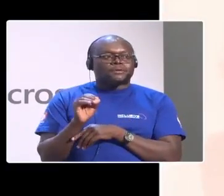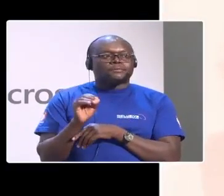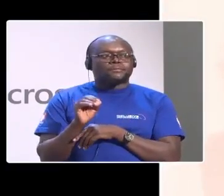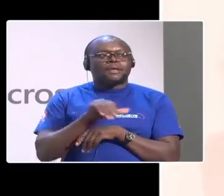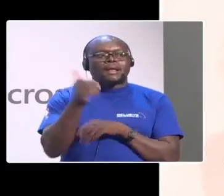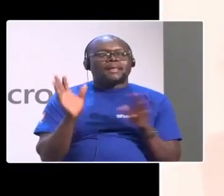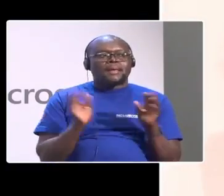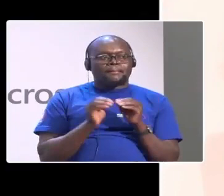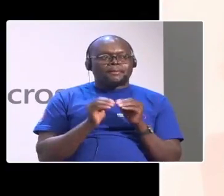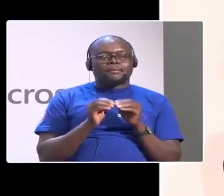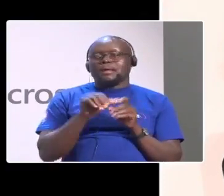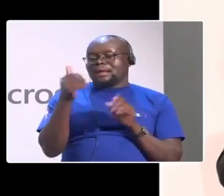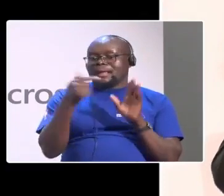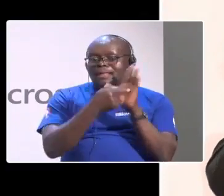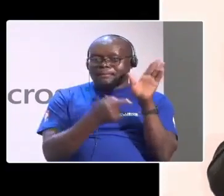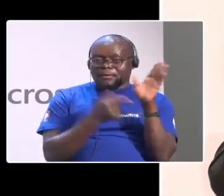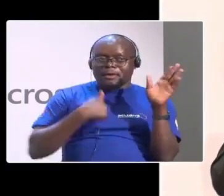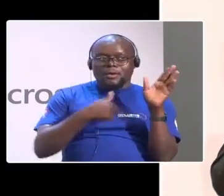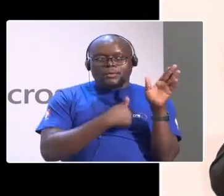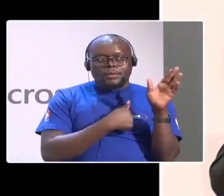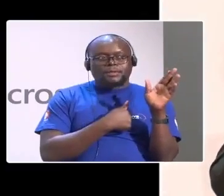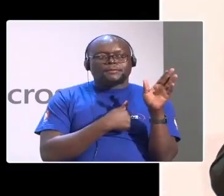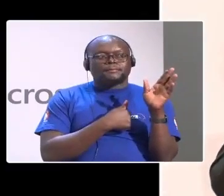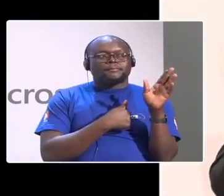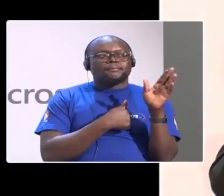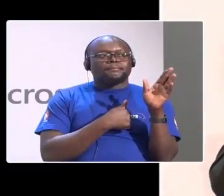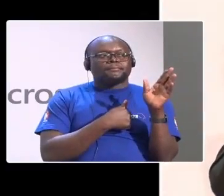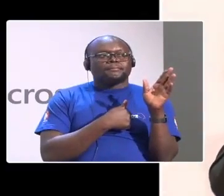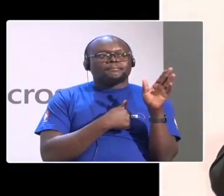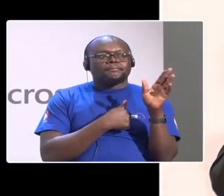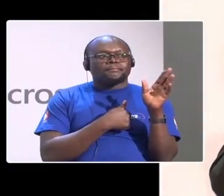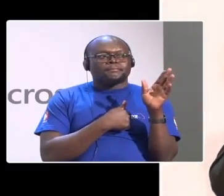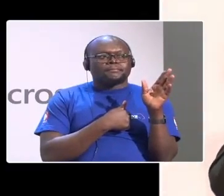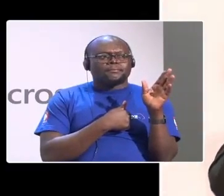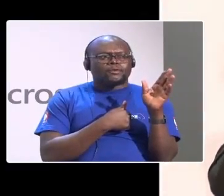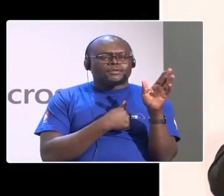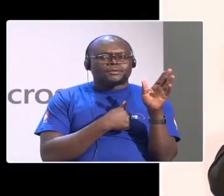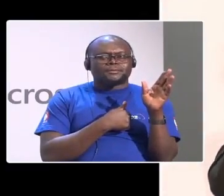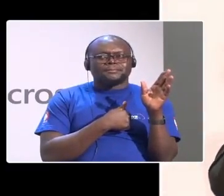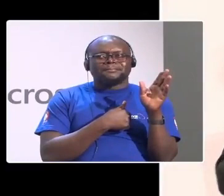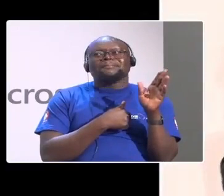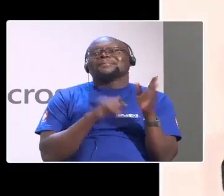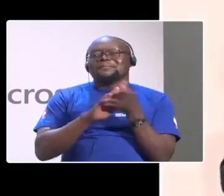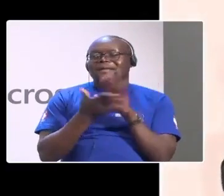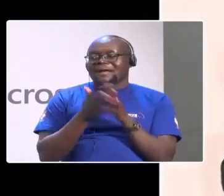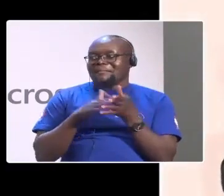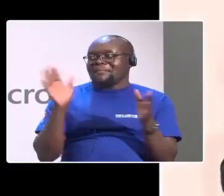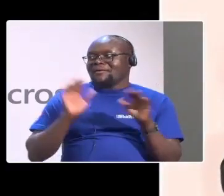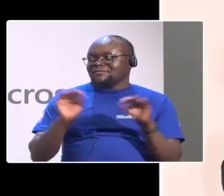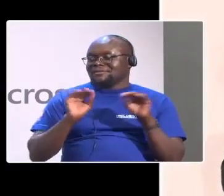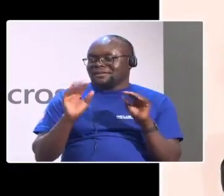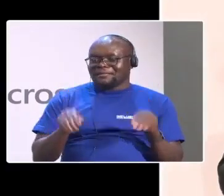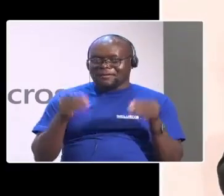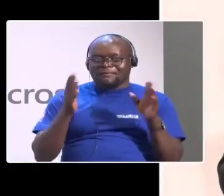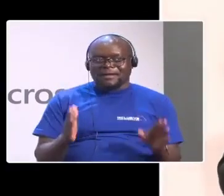another point is we really, as IWP, we're not about training, even though we've had to become more of a training